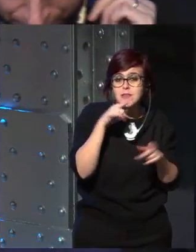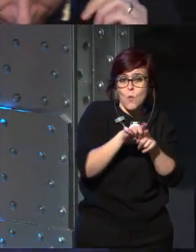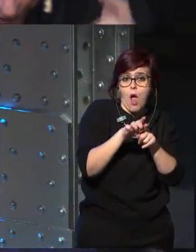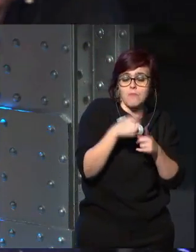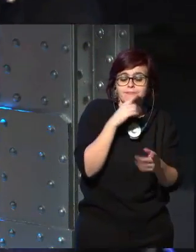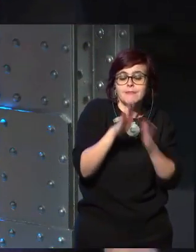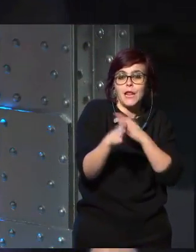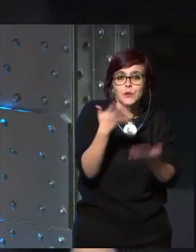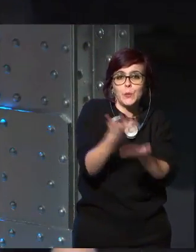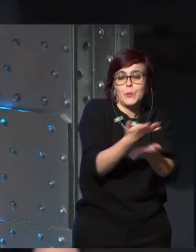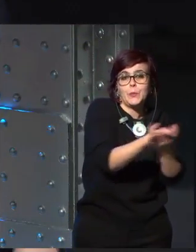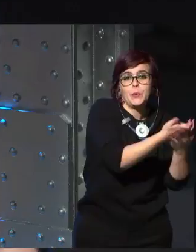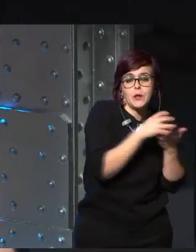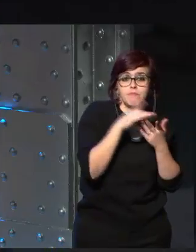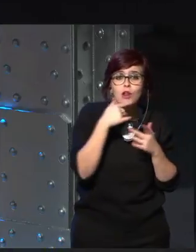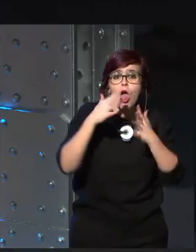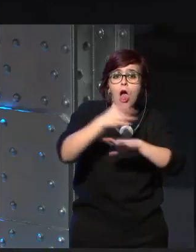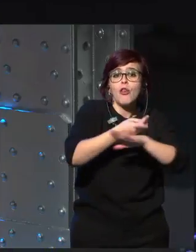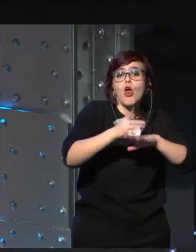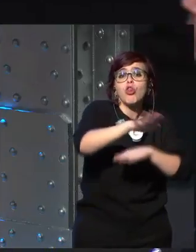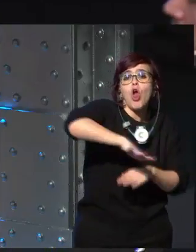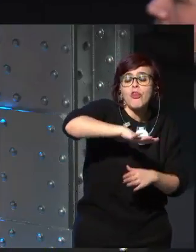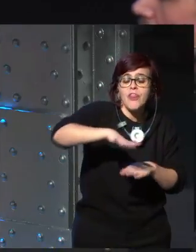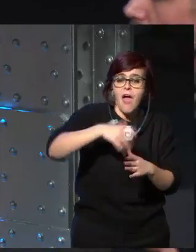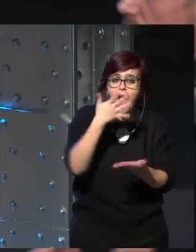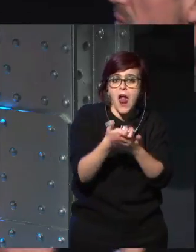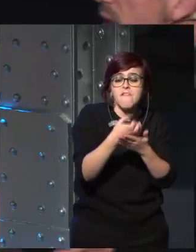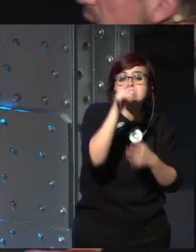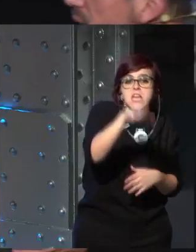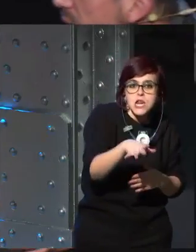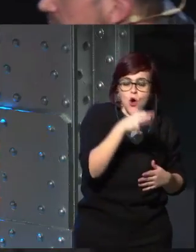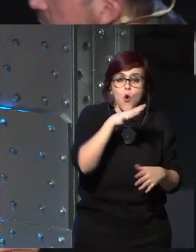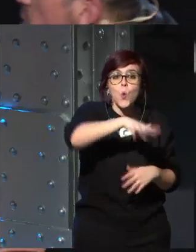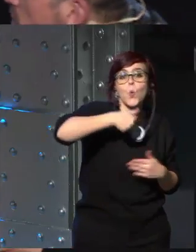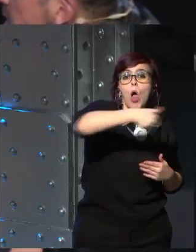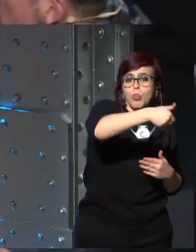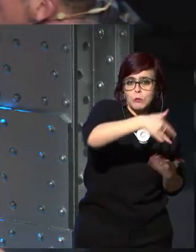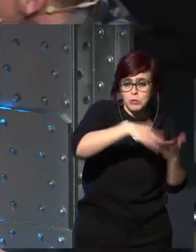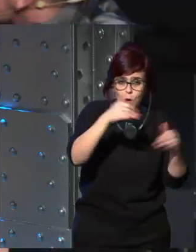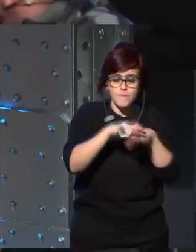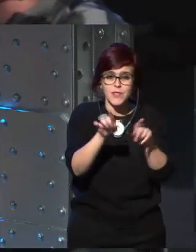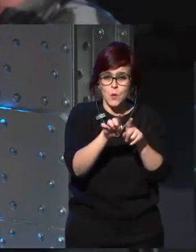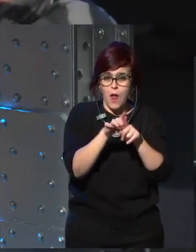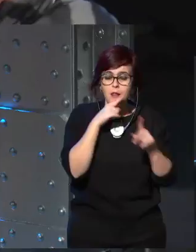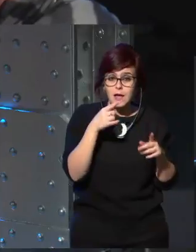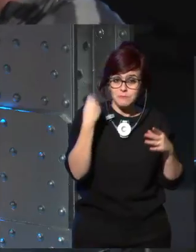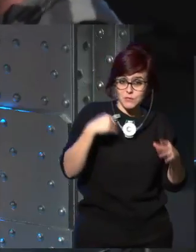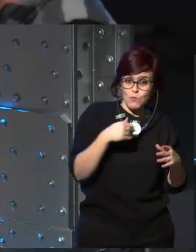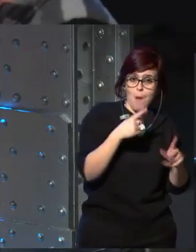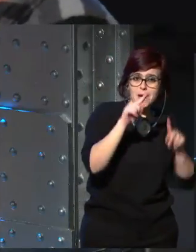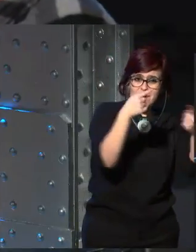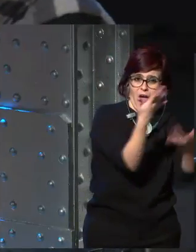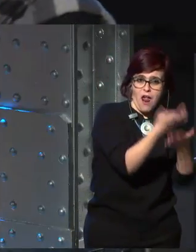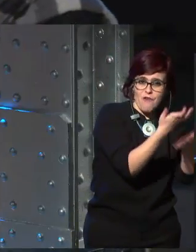collections of songs collected in the field, and it was you lost the documentation of who was singing or where before you produced